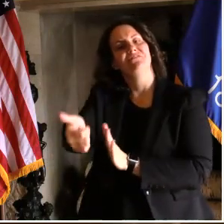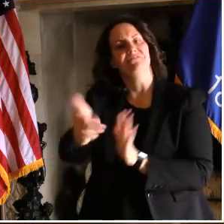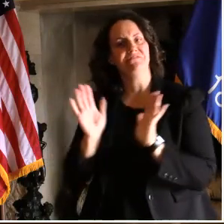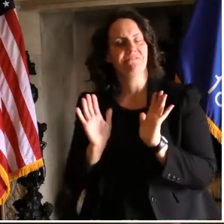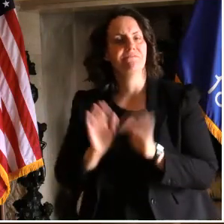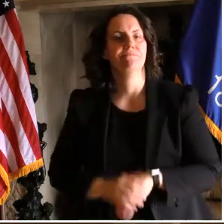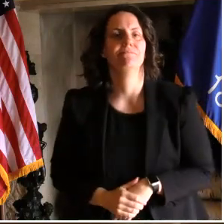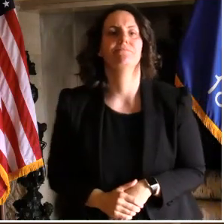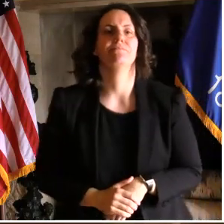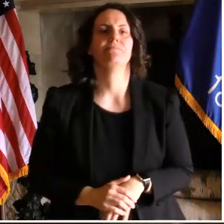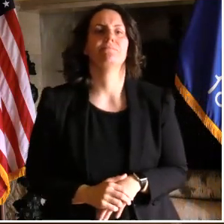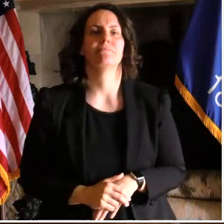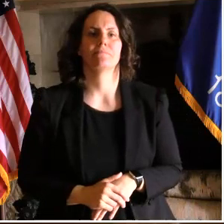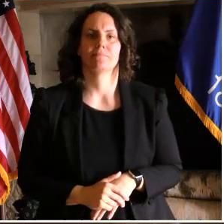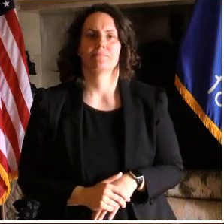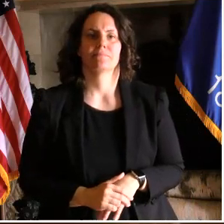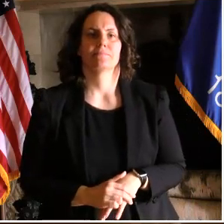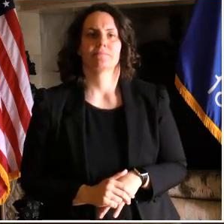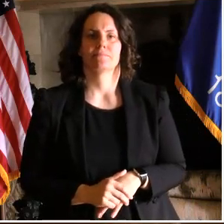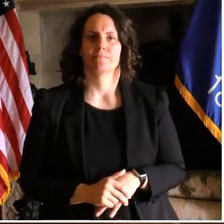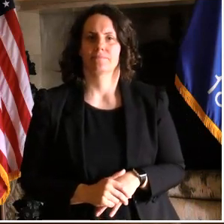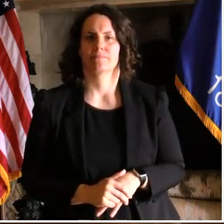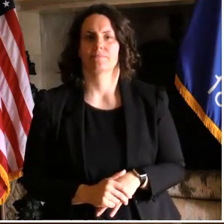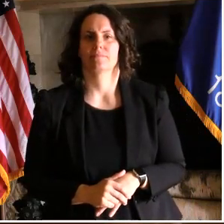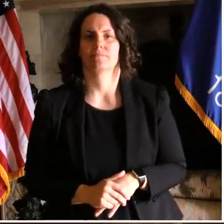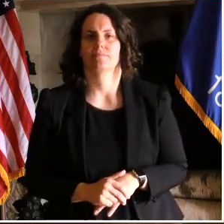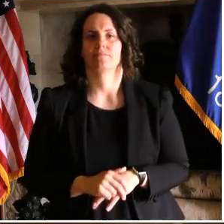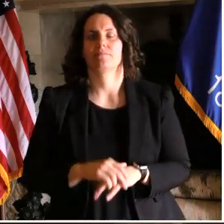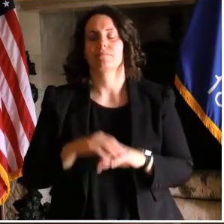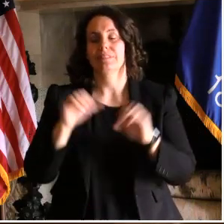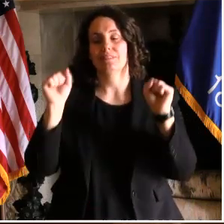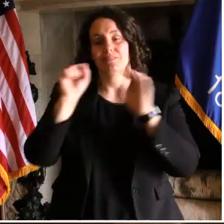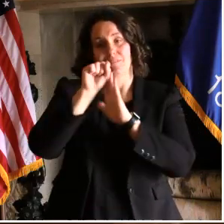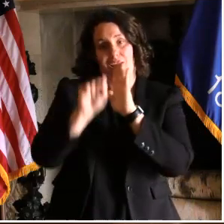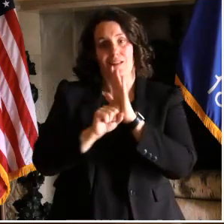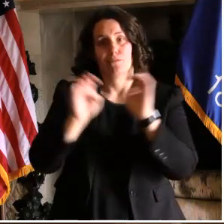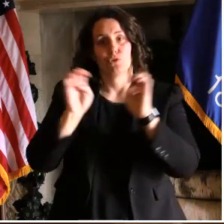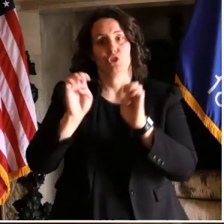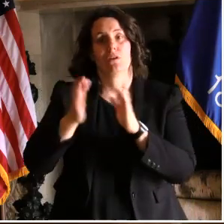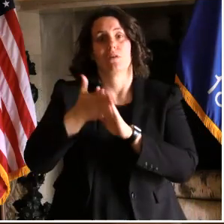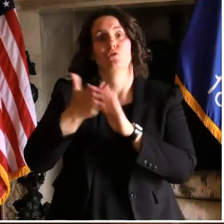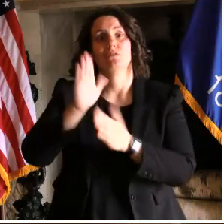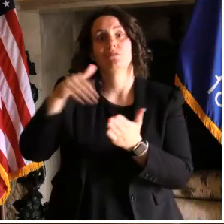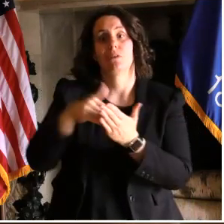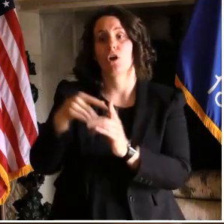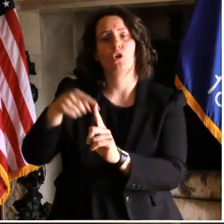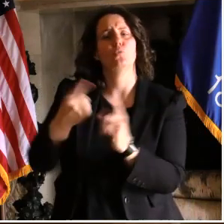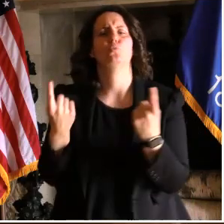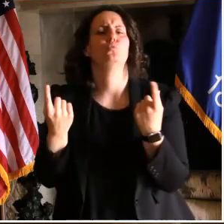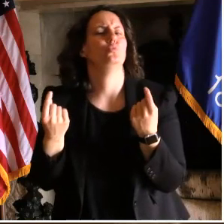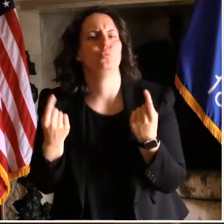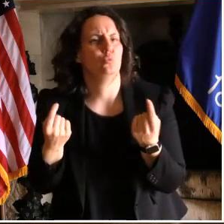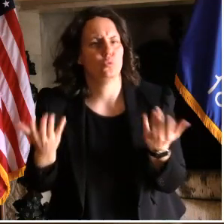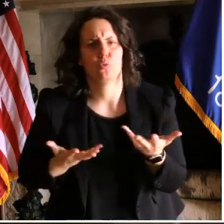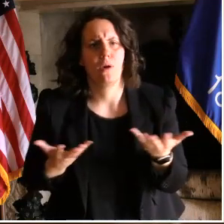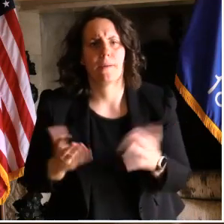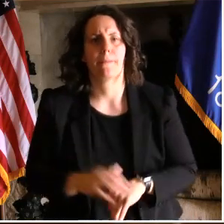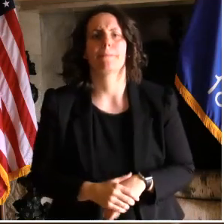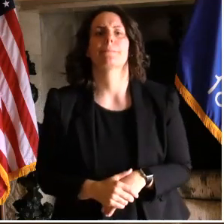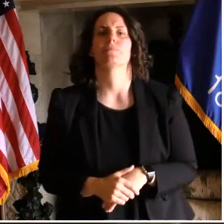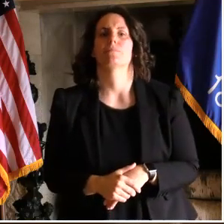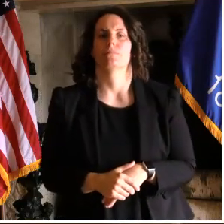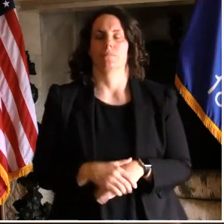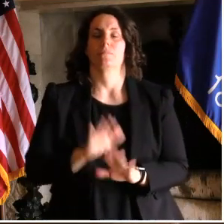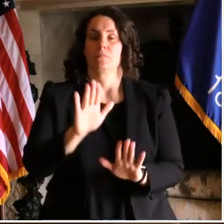revolves around the State Emergency Operations Center and one of the initiatives that we've been working hard on and we're getting ready to roll out. It's